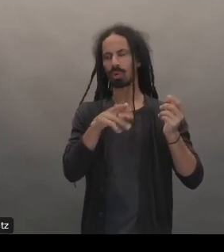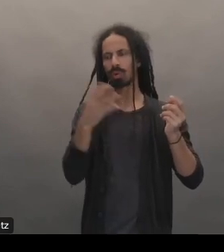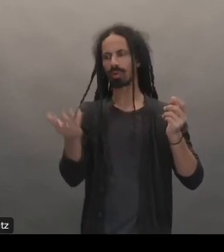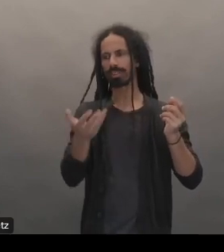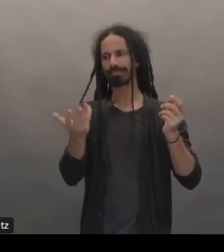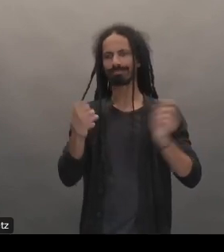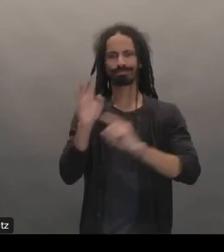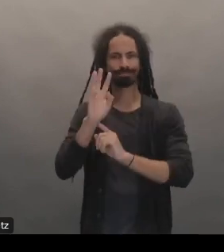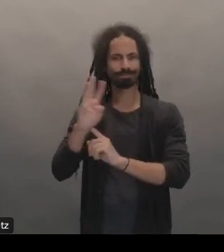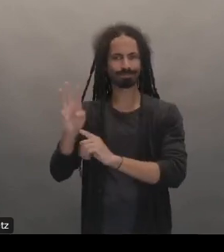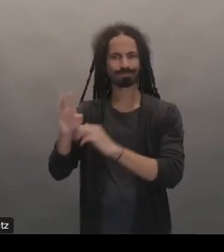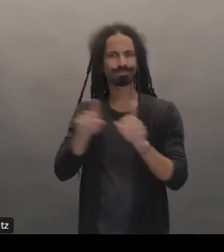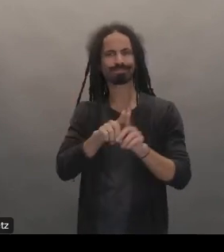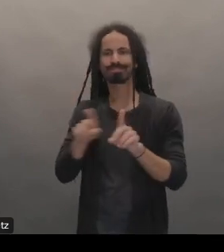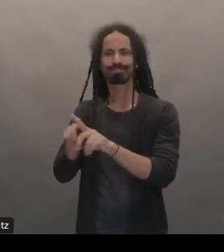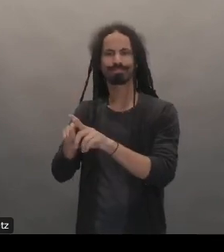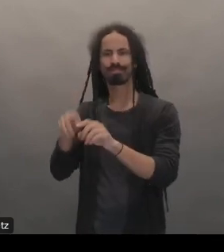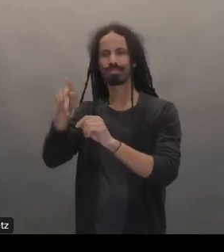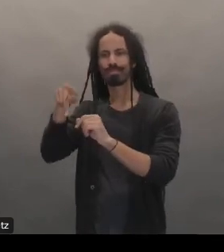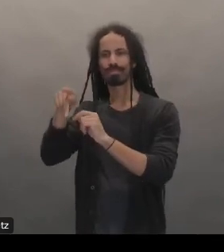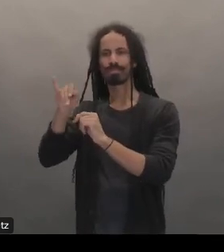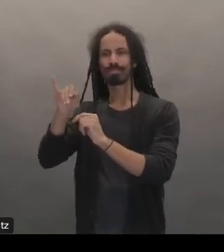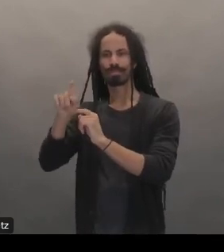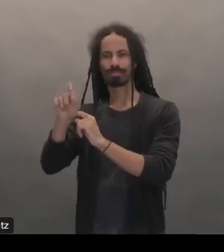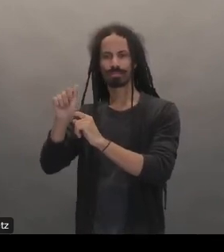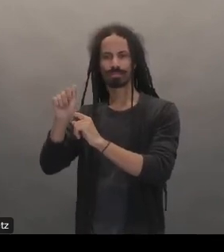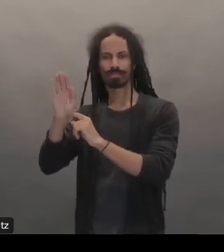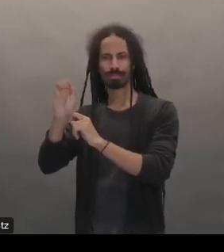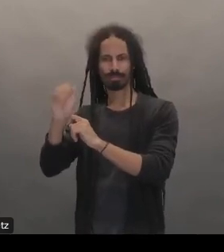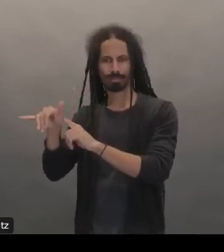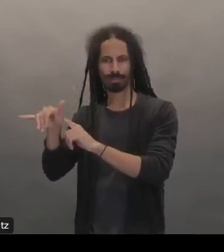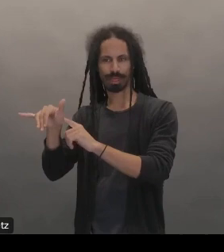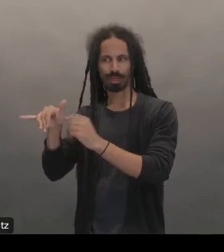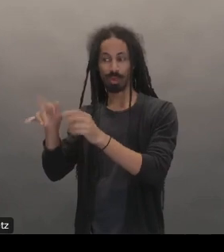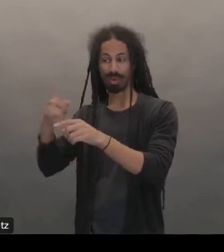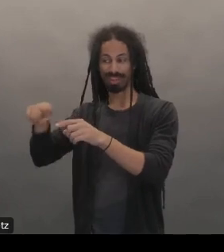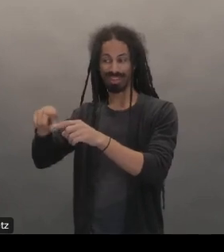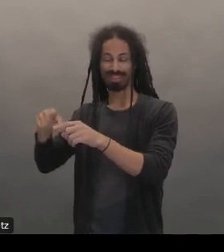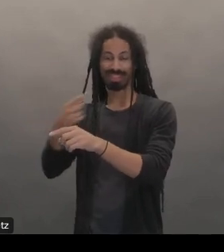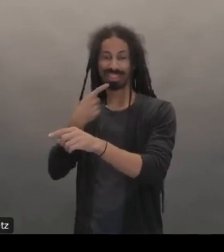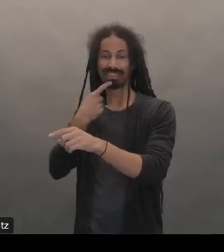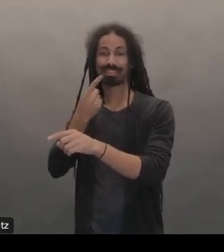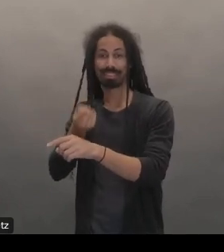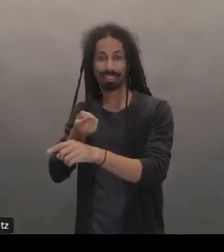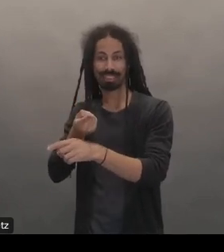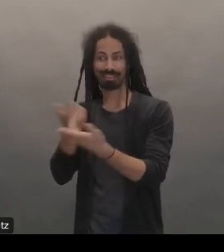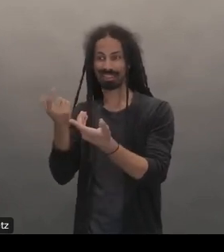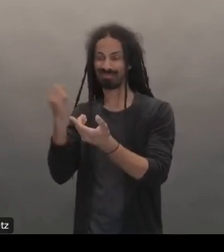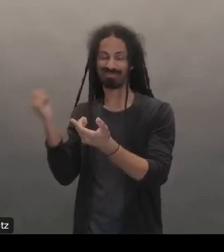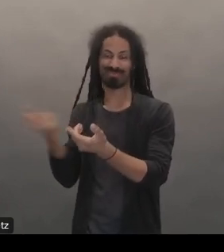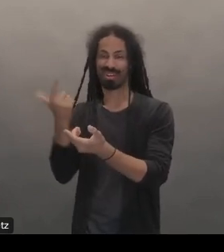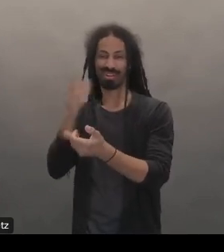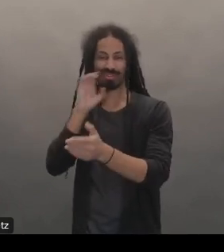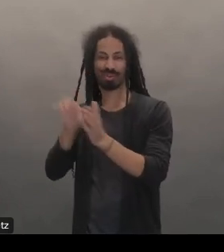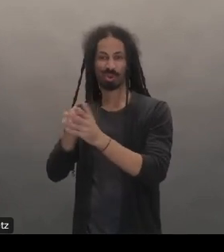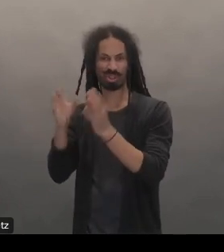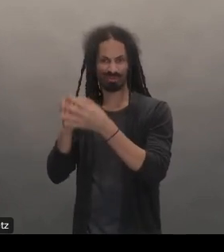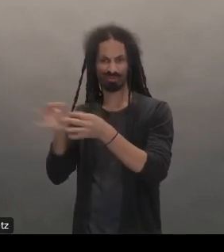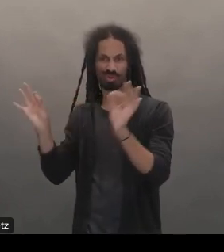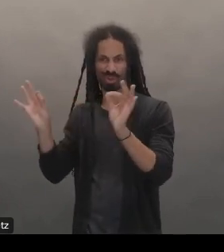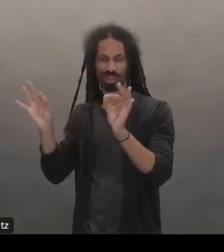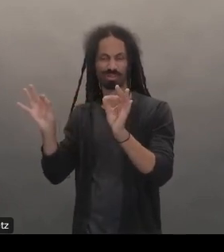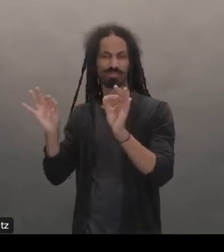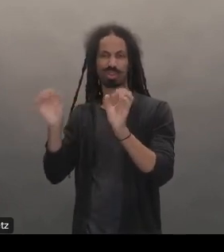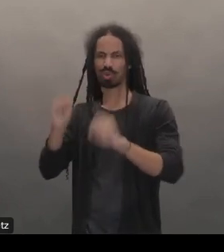site like Pixabay where the license says the image is free. So in those cases, again, you don't have to do anything. It can look just like this. This